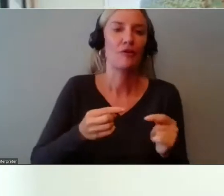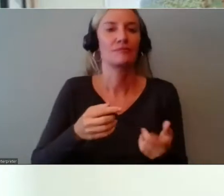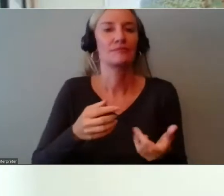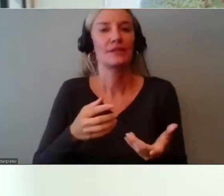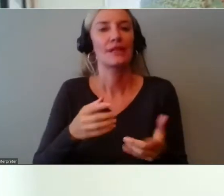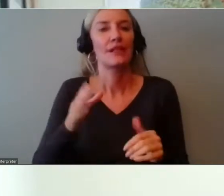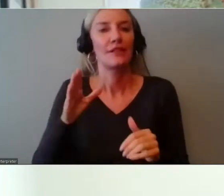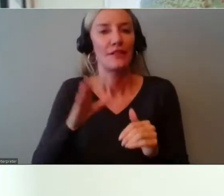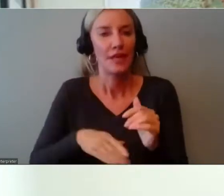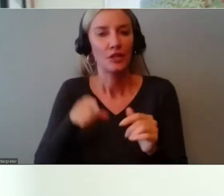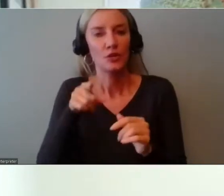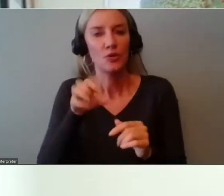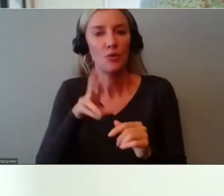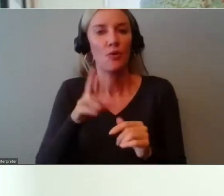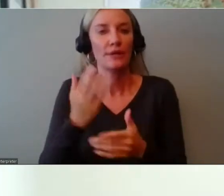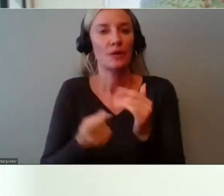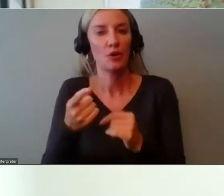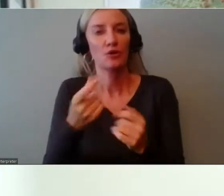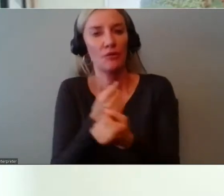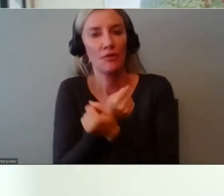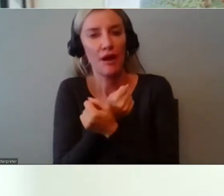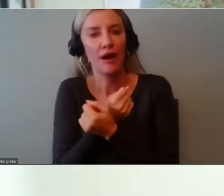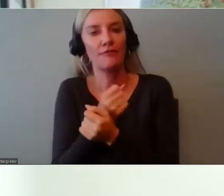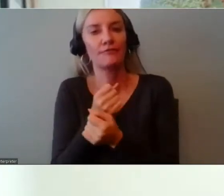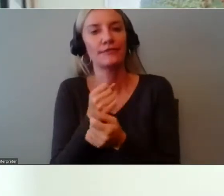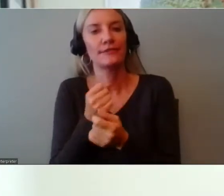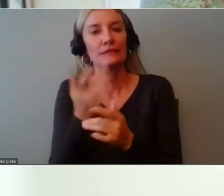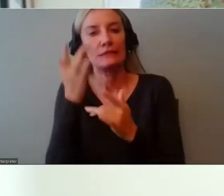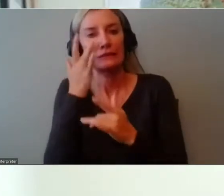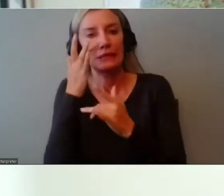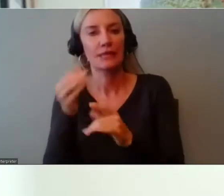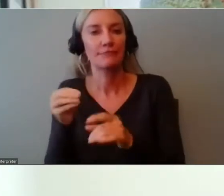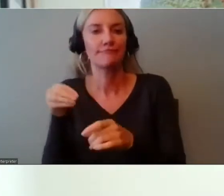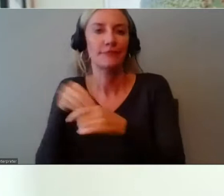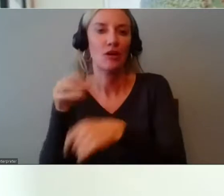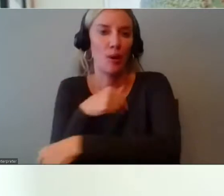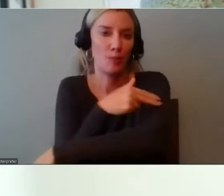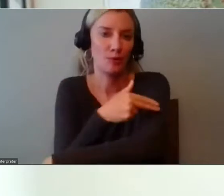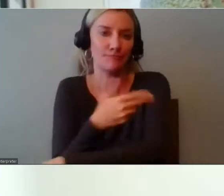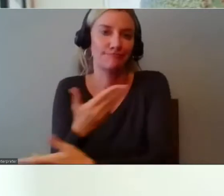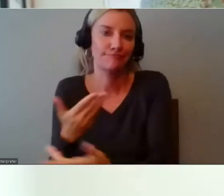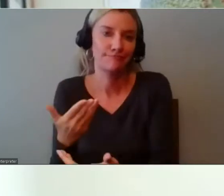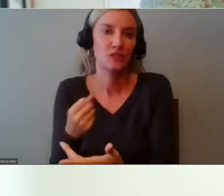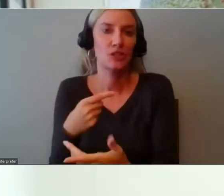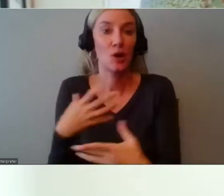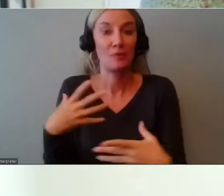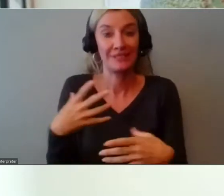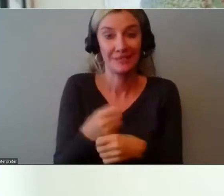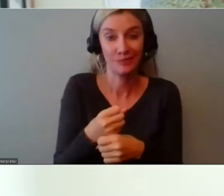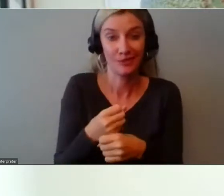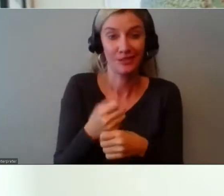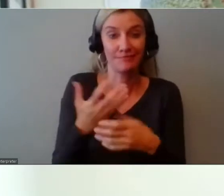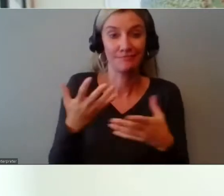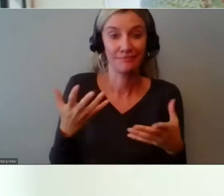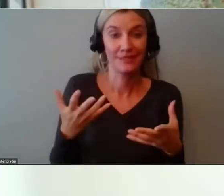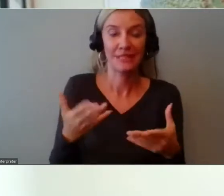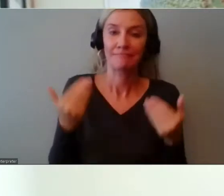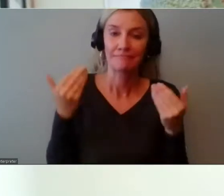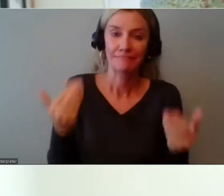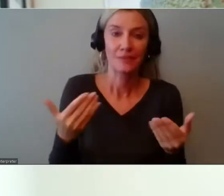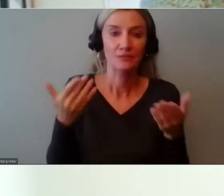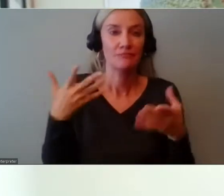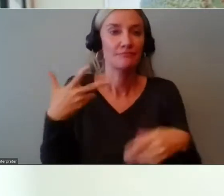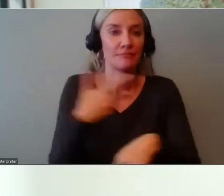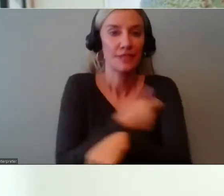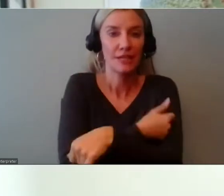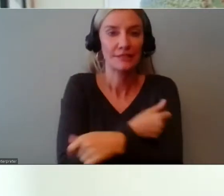than you or a loved one winding up in the hospital. And so I would just summarize and say, let's get vaccinated